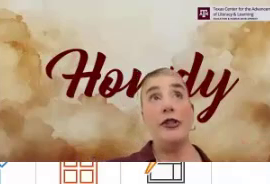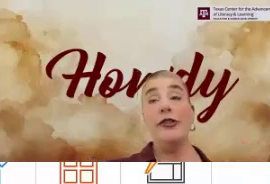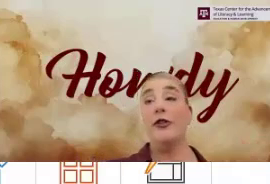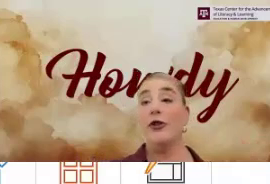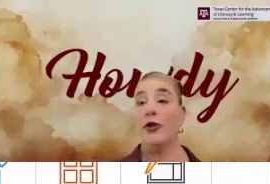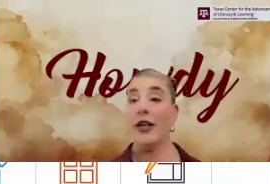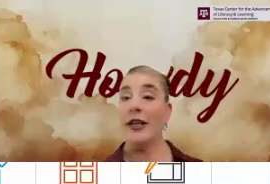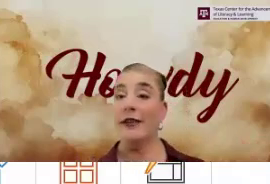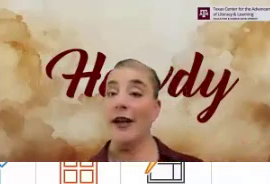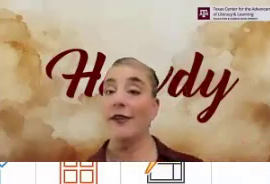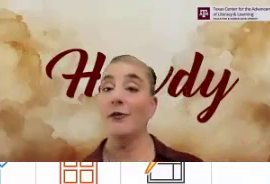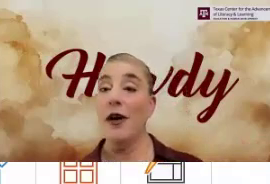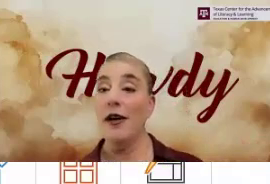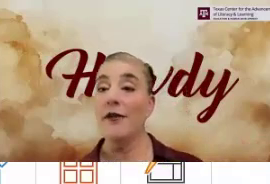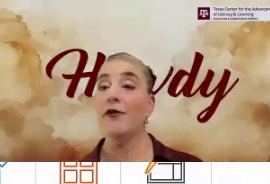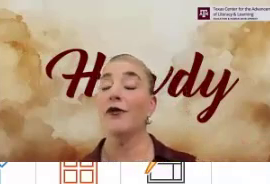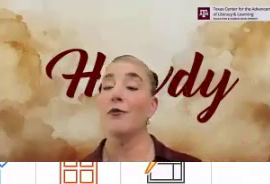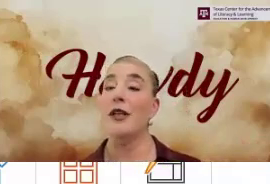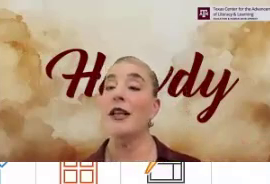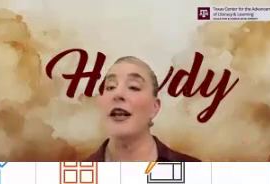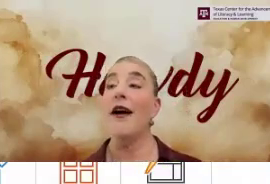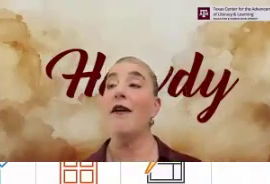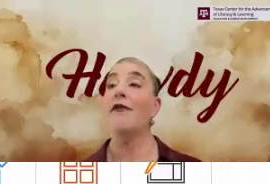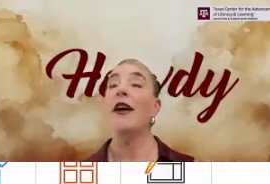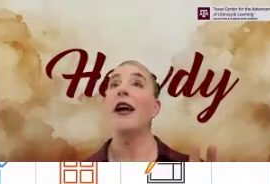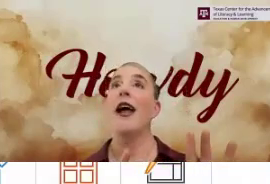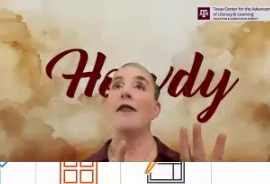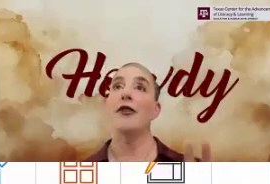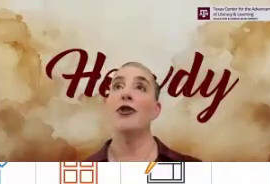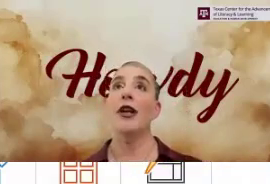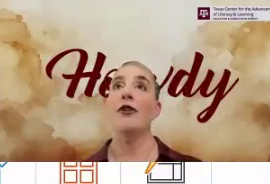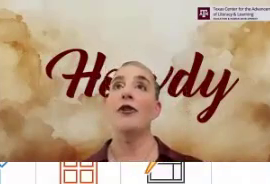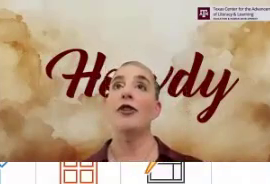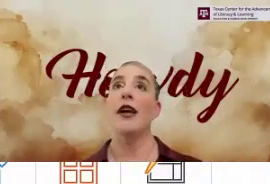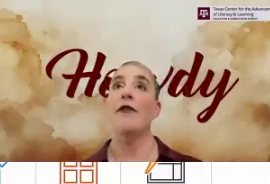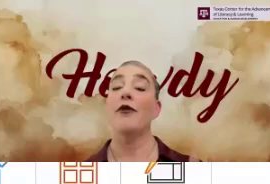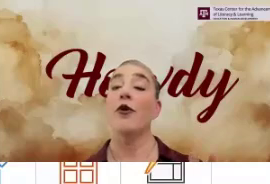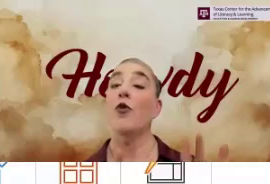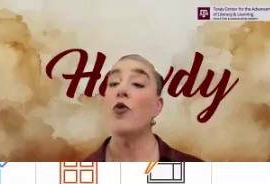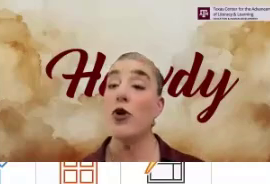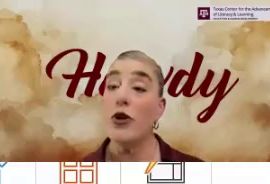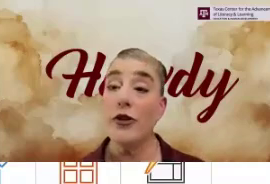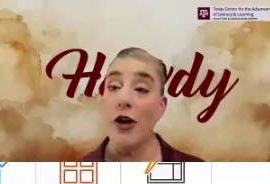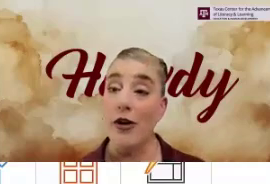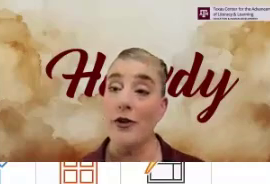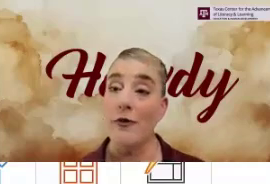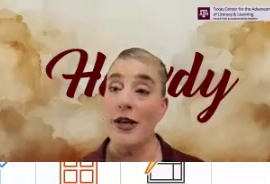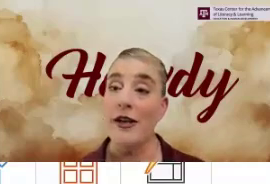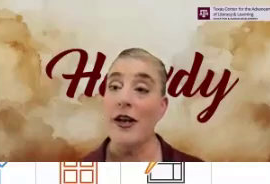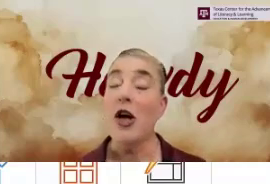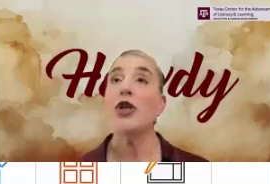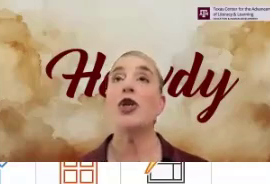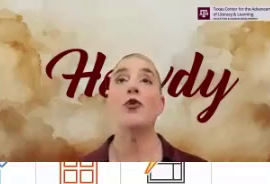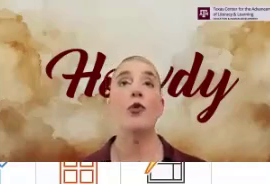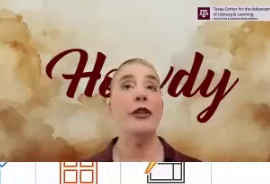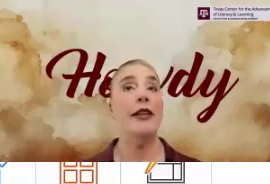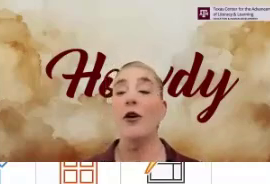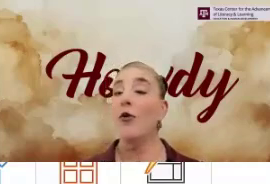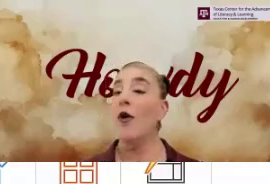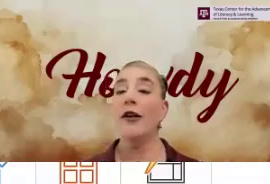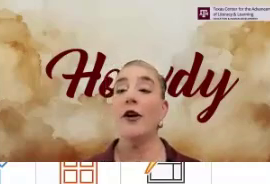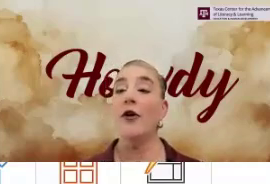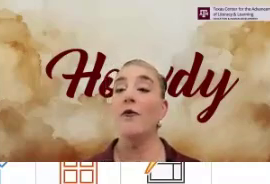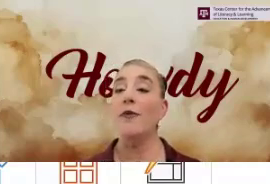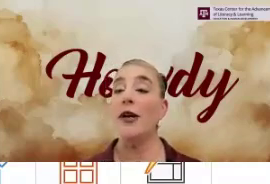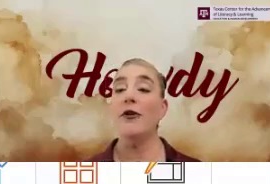I was just at a training last month for PDF, and the trainer said for a Word document, you